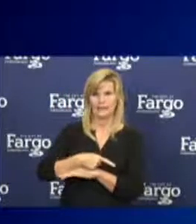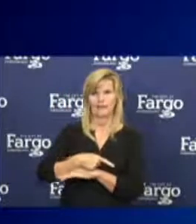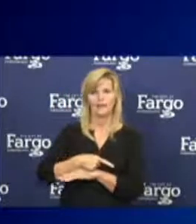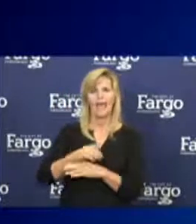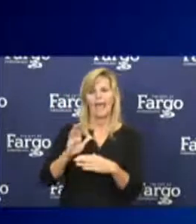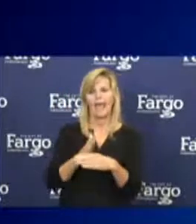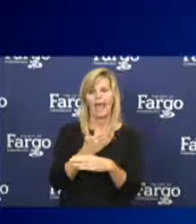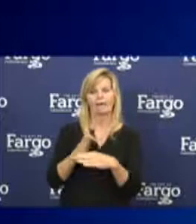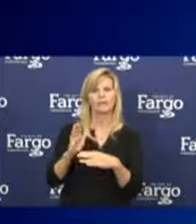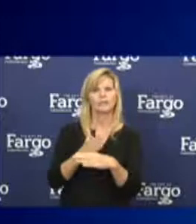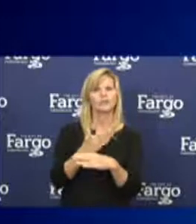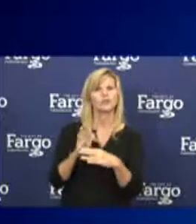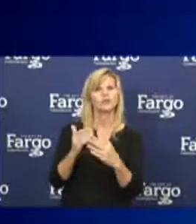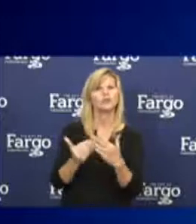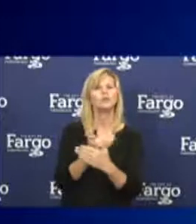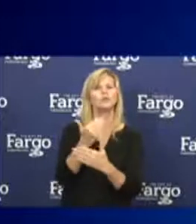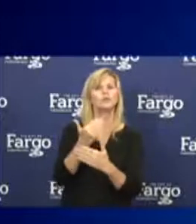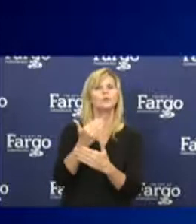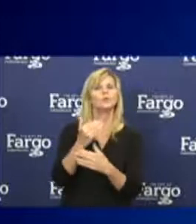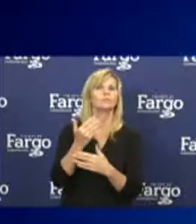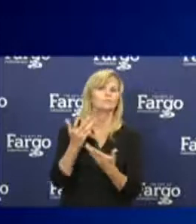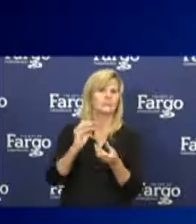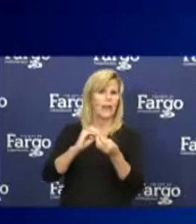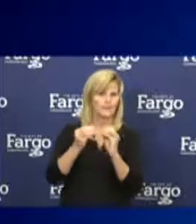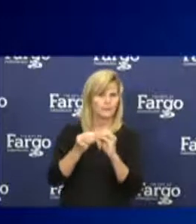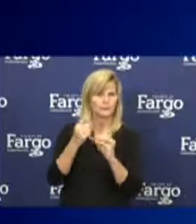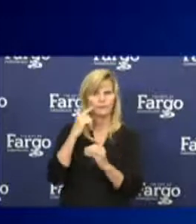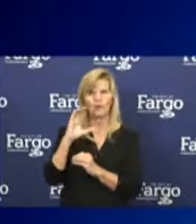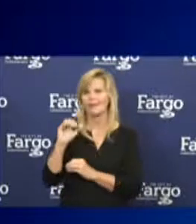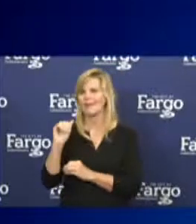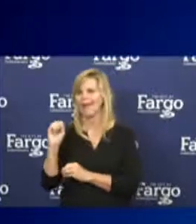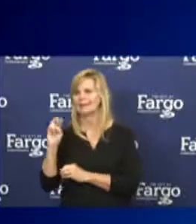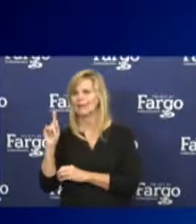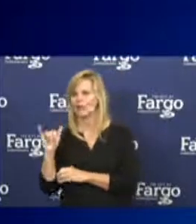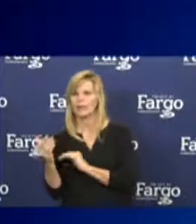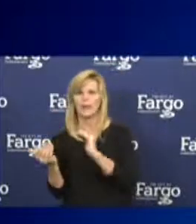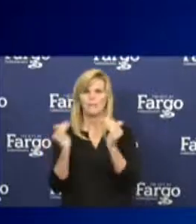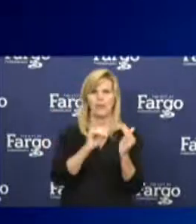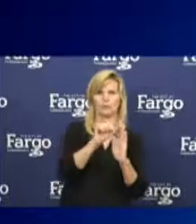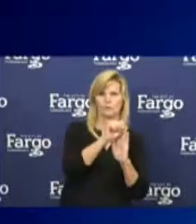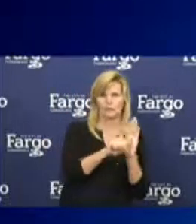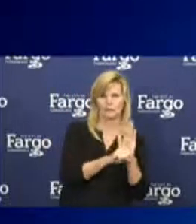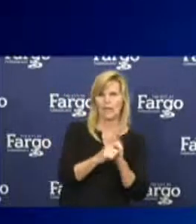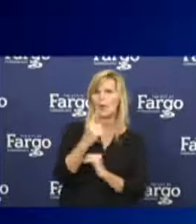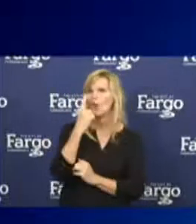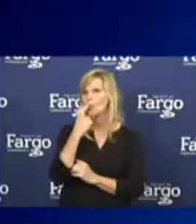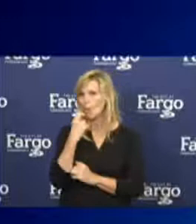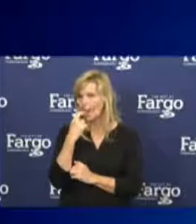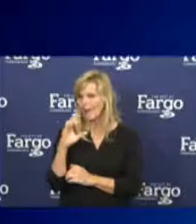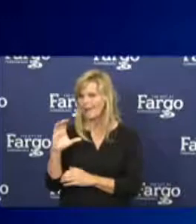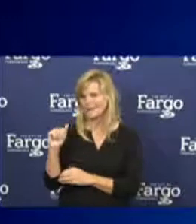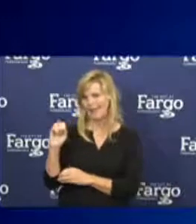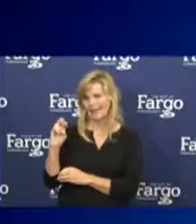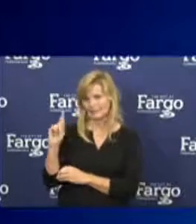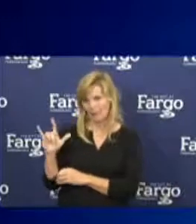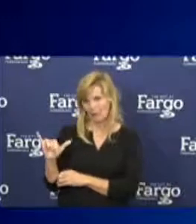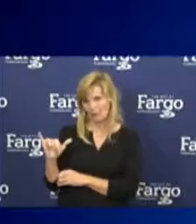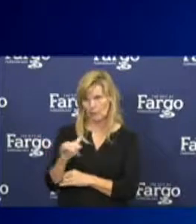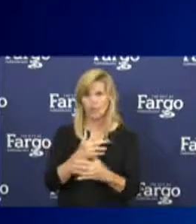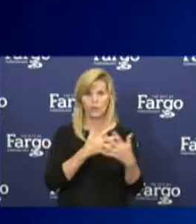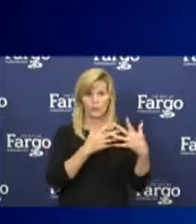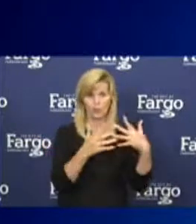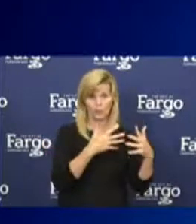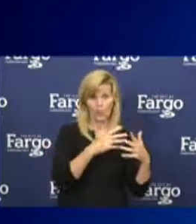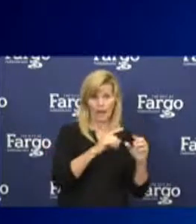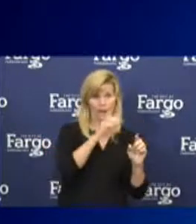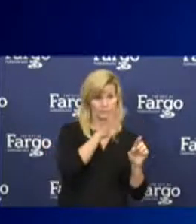new cases in Cass County versus the state. So the red bars here represent Cass County, the gray bars are